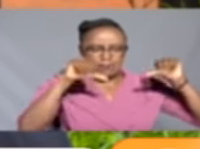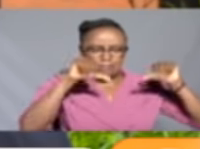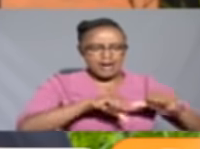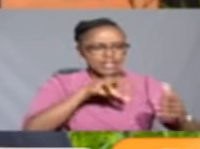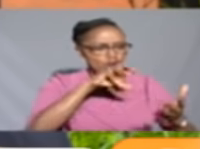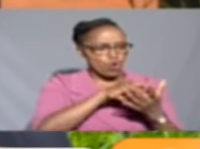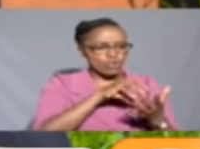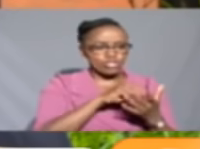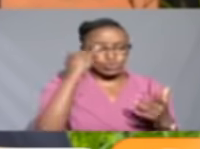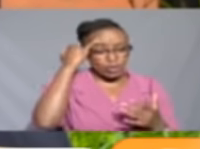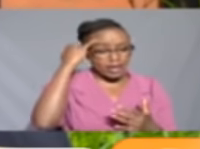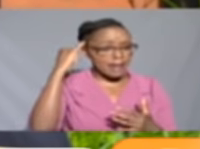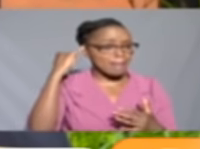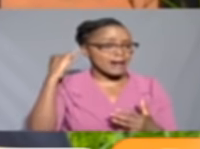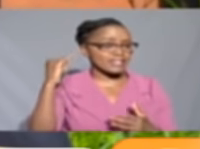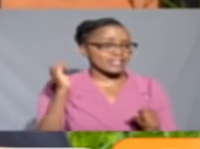imaginable.